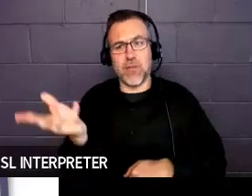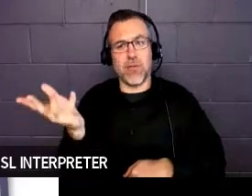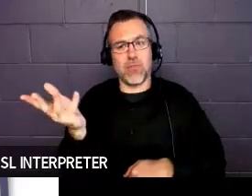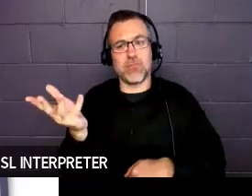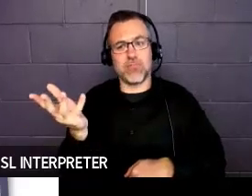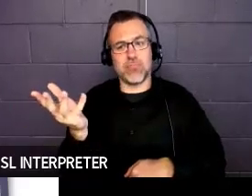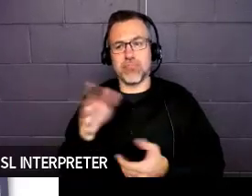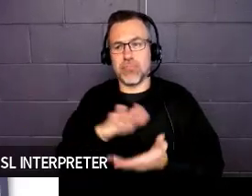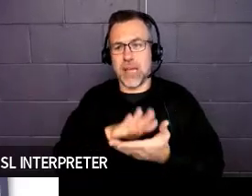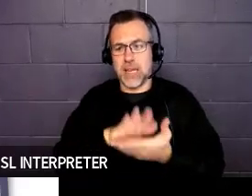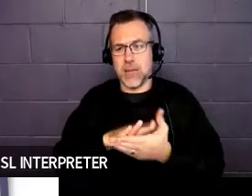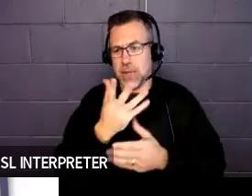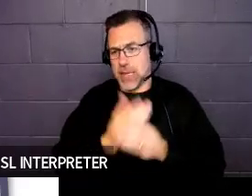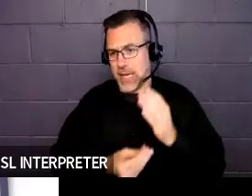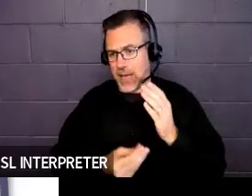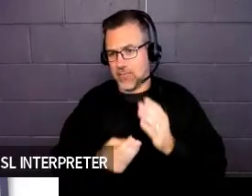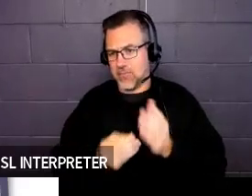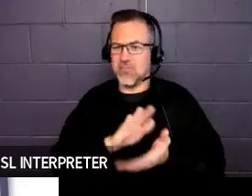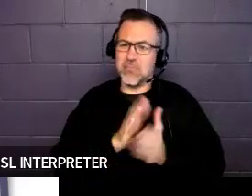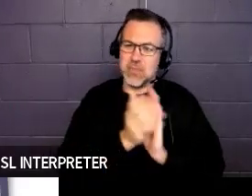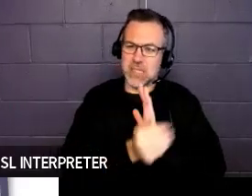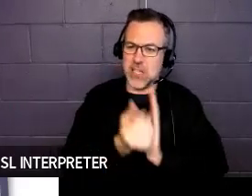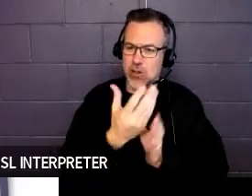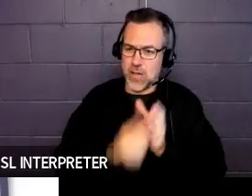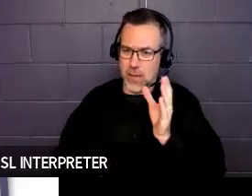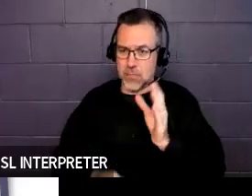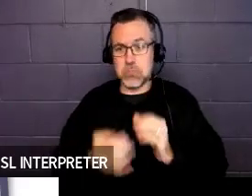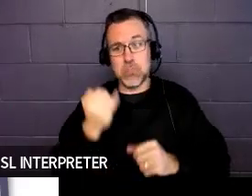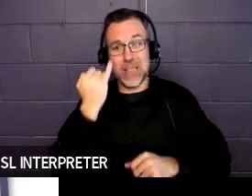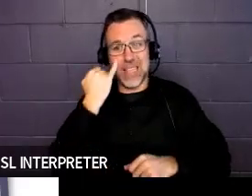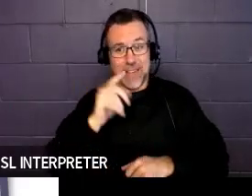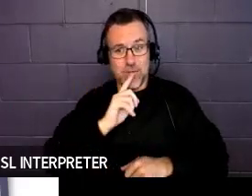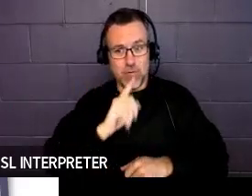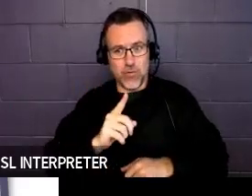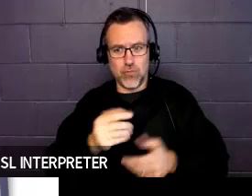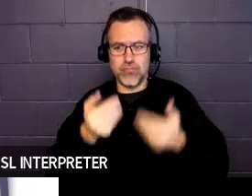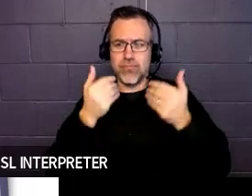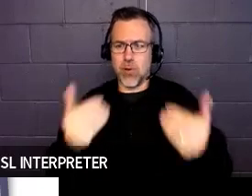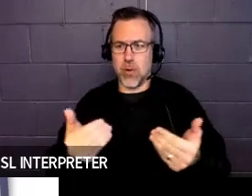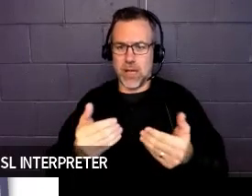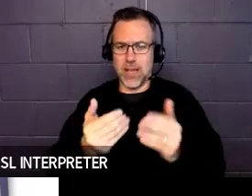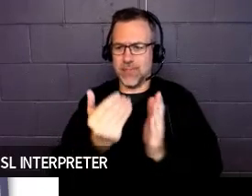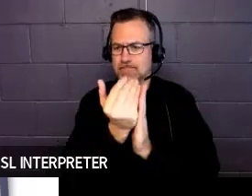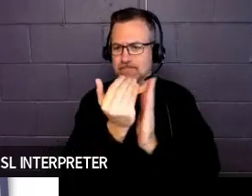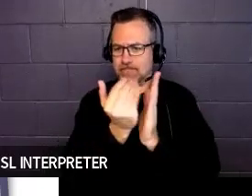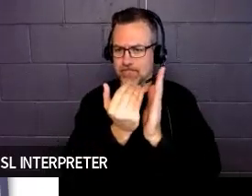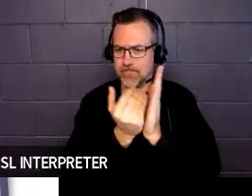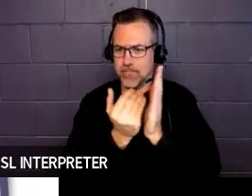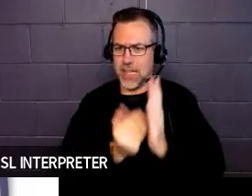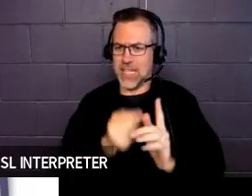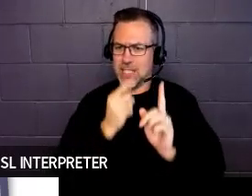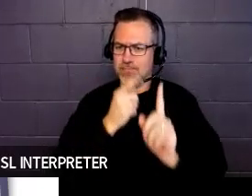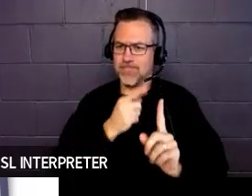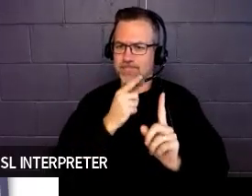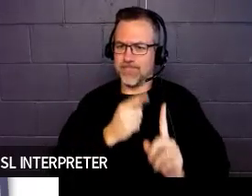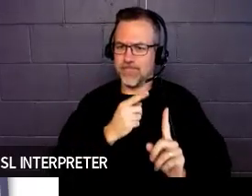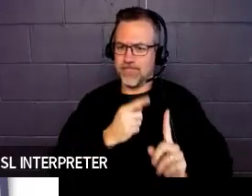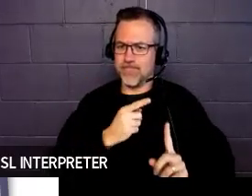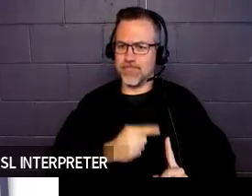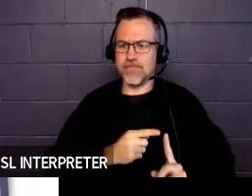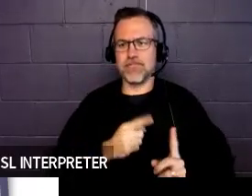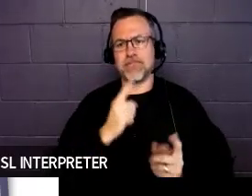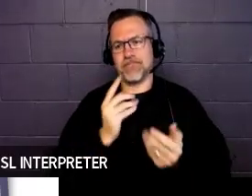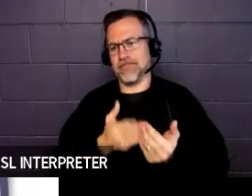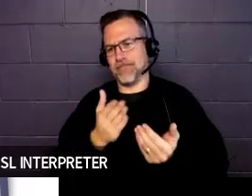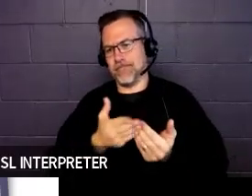academic skill gap. So if that's the case, feel free to list them in a bulleted list like this. It just makes it really easy to see